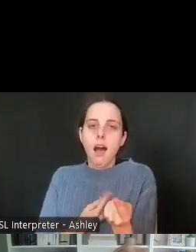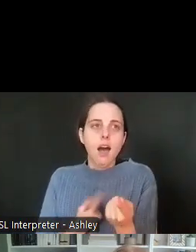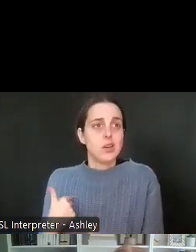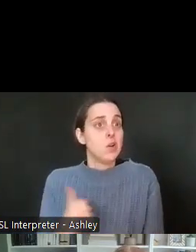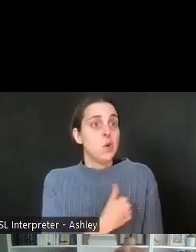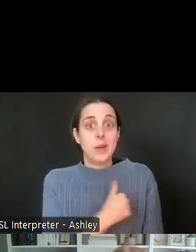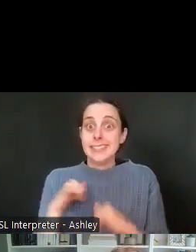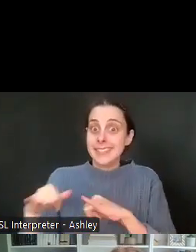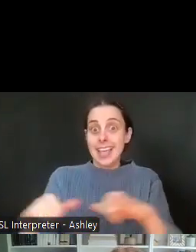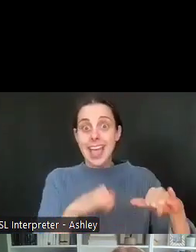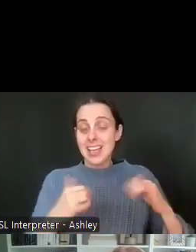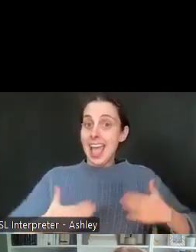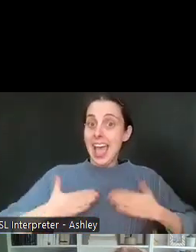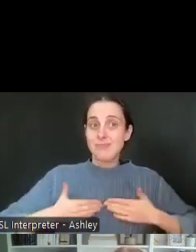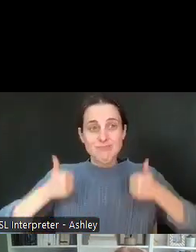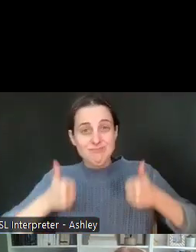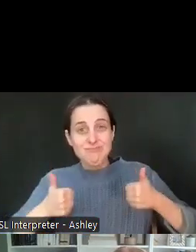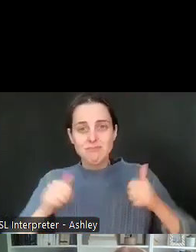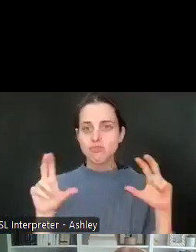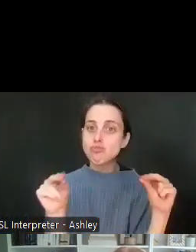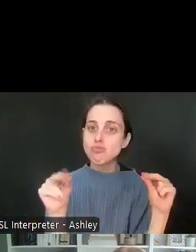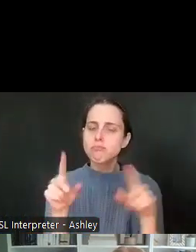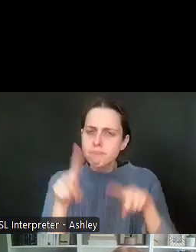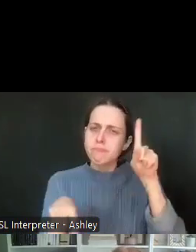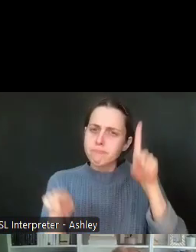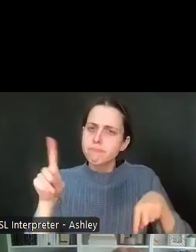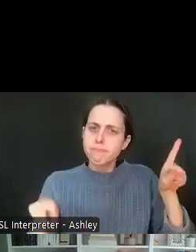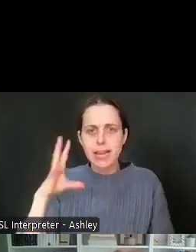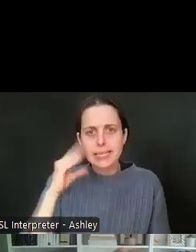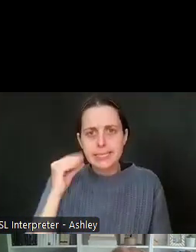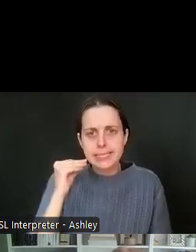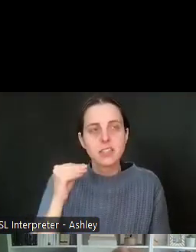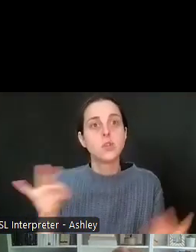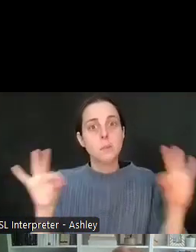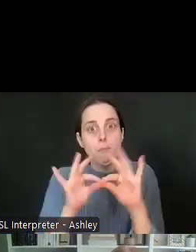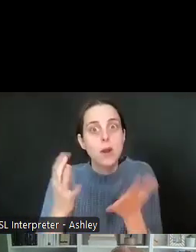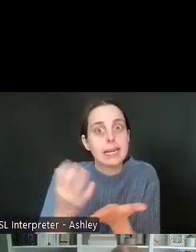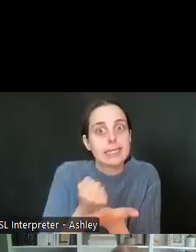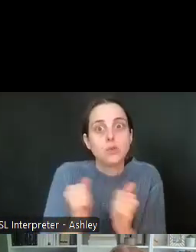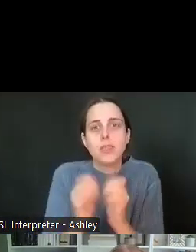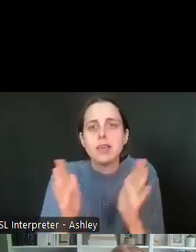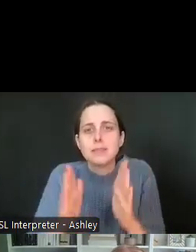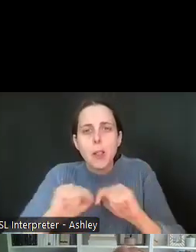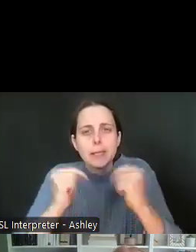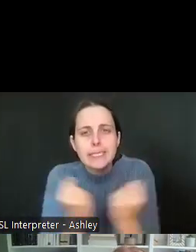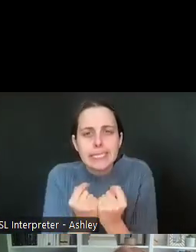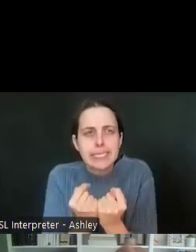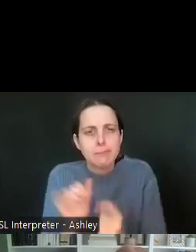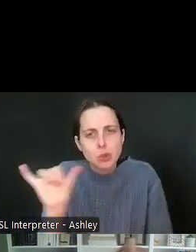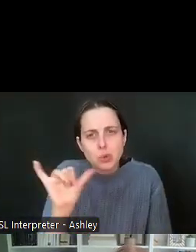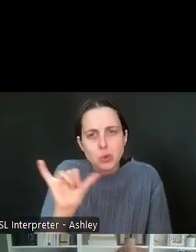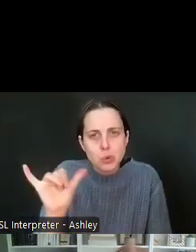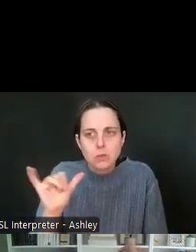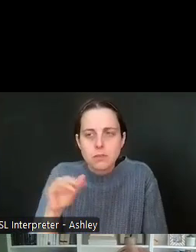experience. And when you do this as a smaller team, it also gives you a chance to know what are